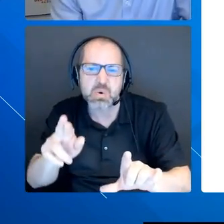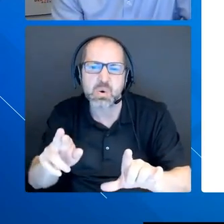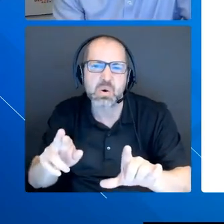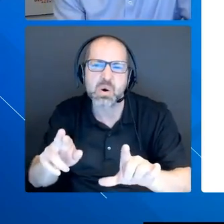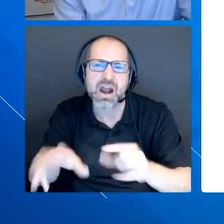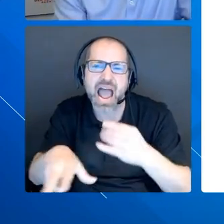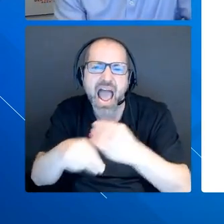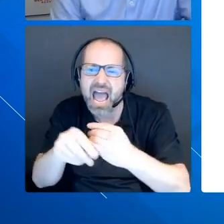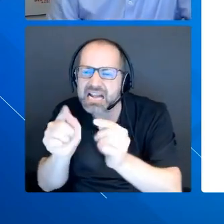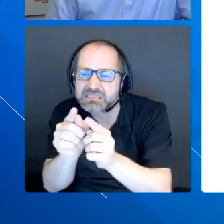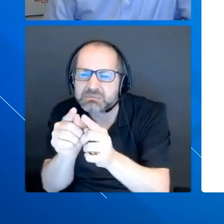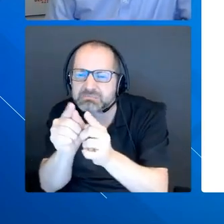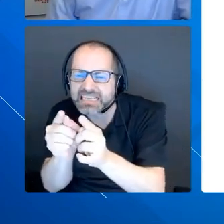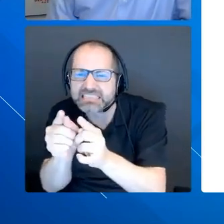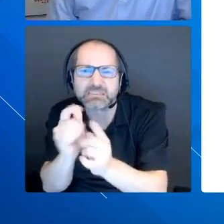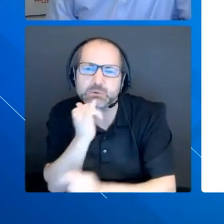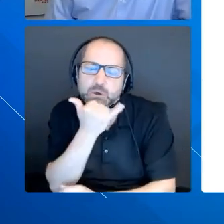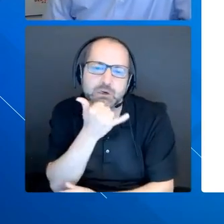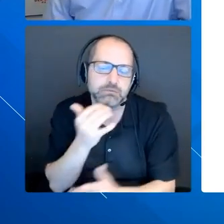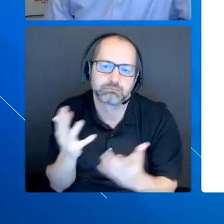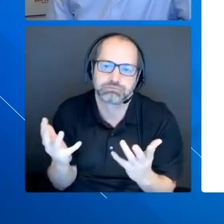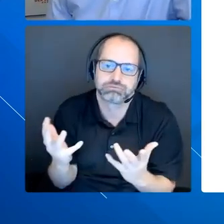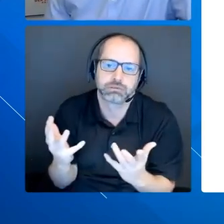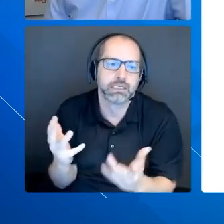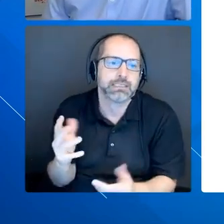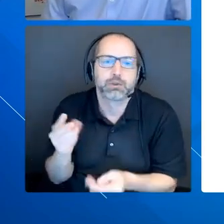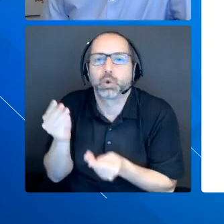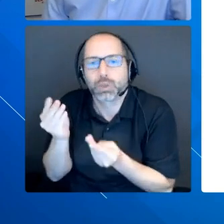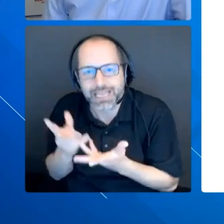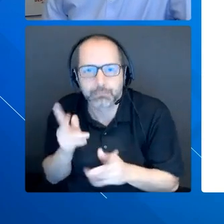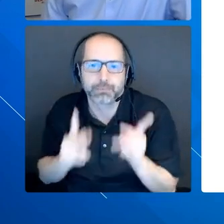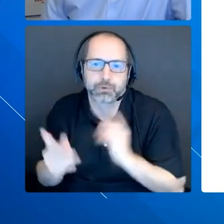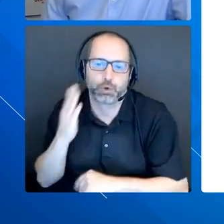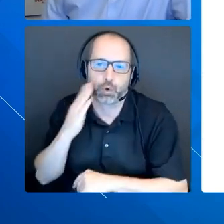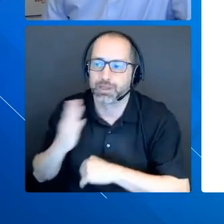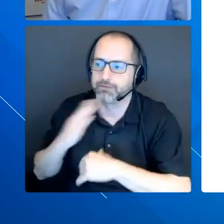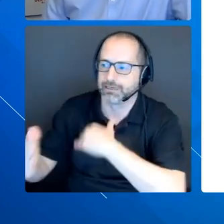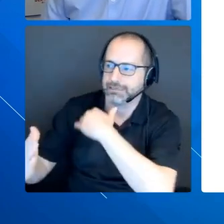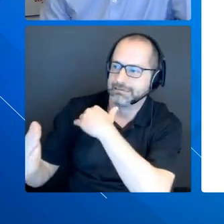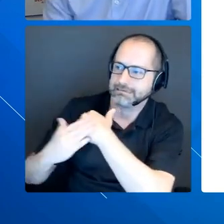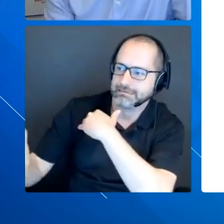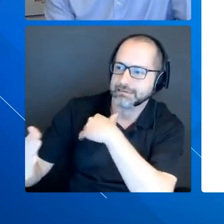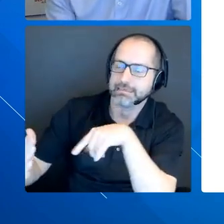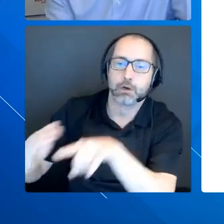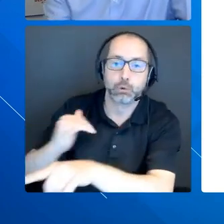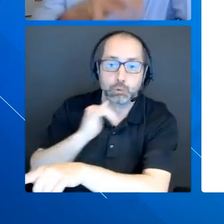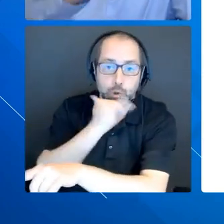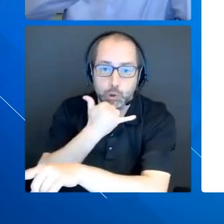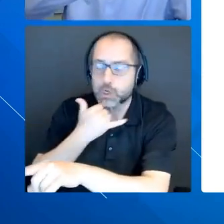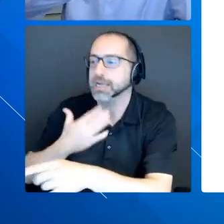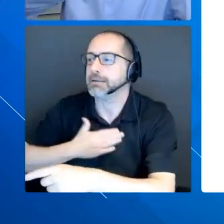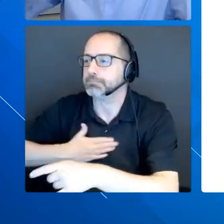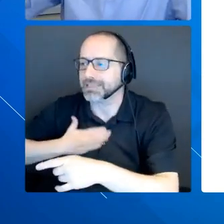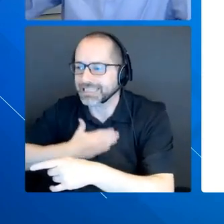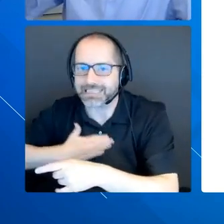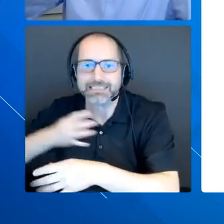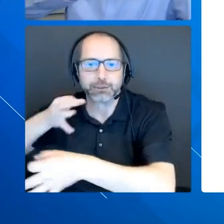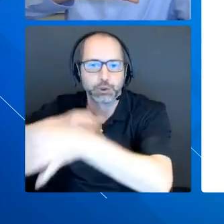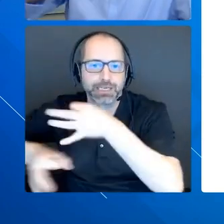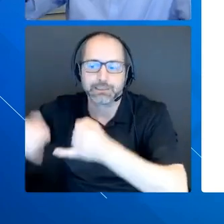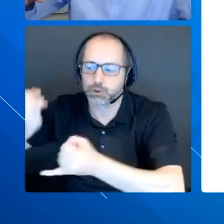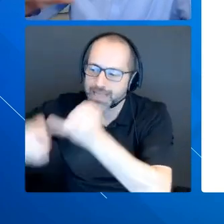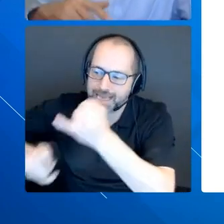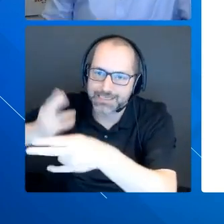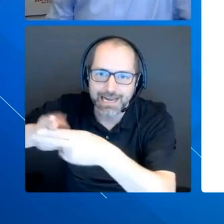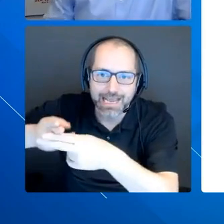was a disaster. So anyway, let people know. In this case, I like it. Please correct the following errors. Last name is required. You can have underneath where it